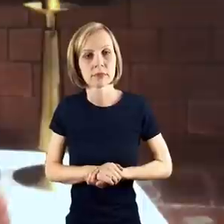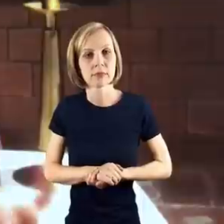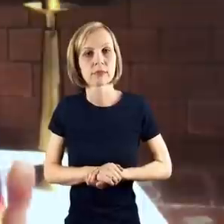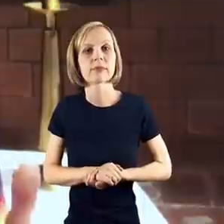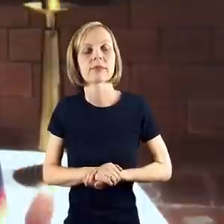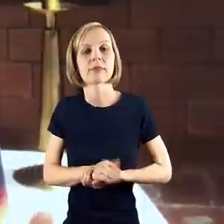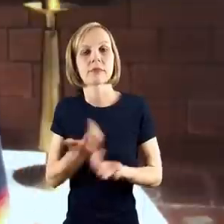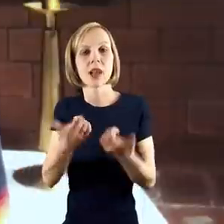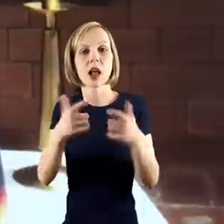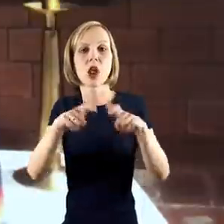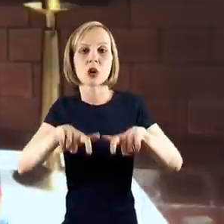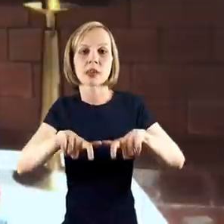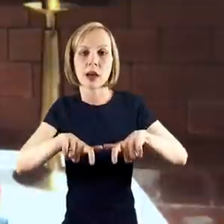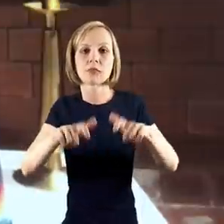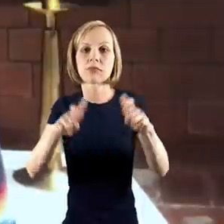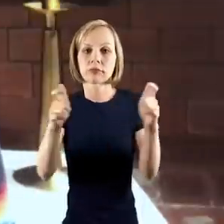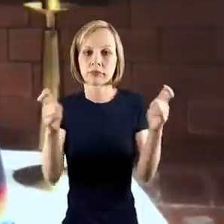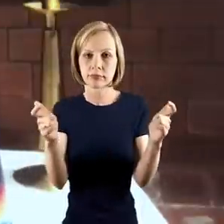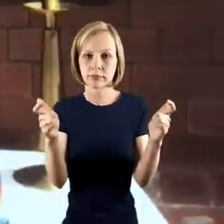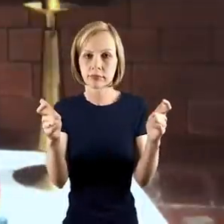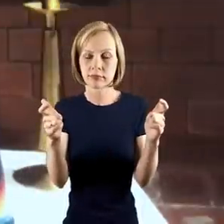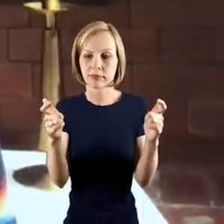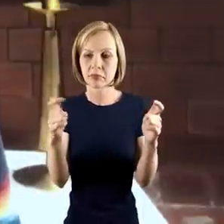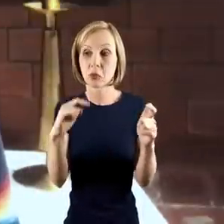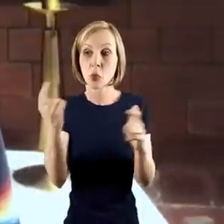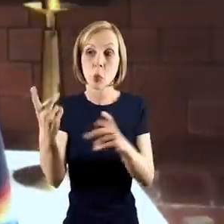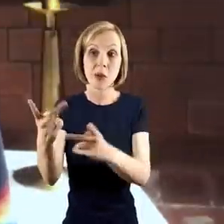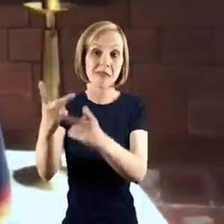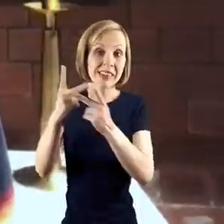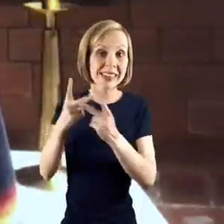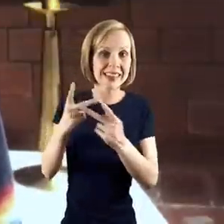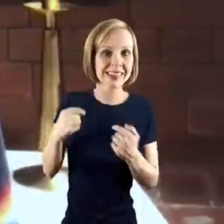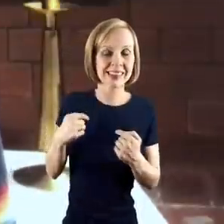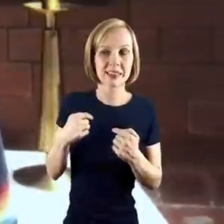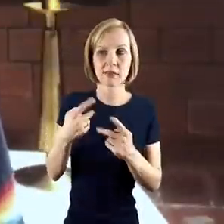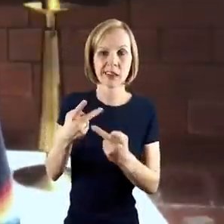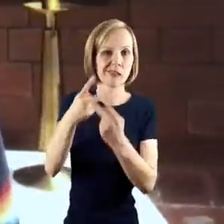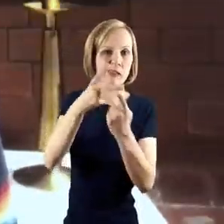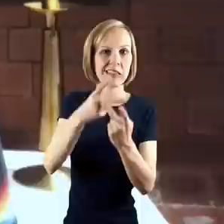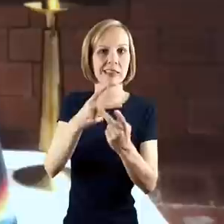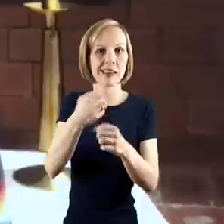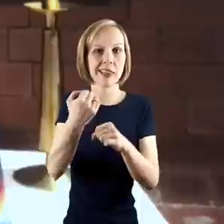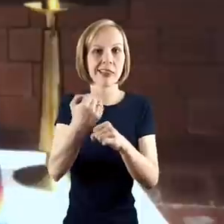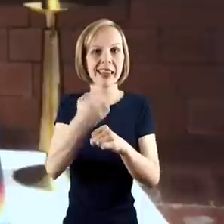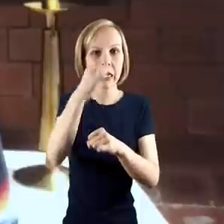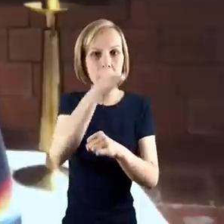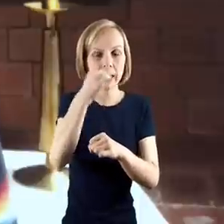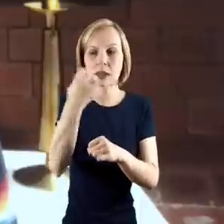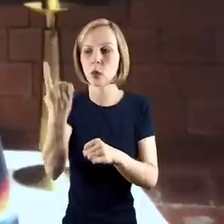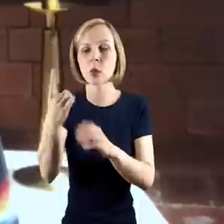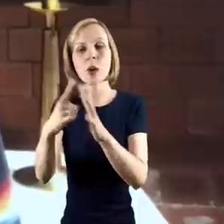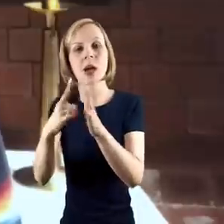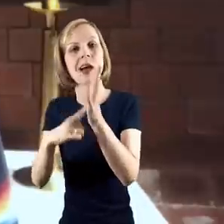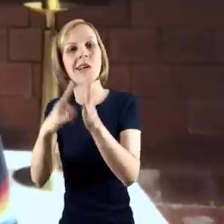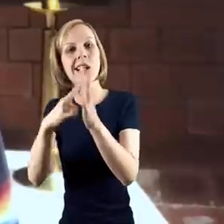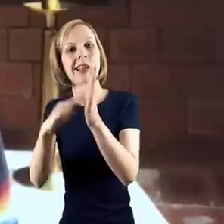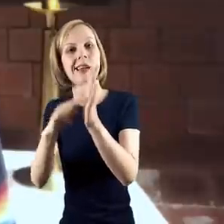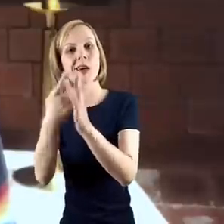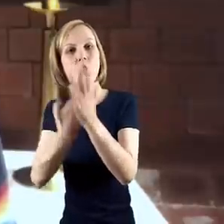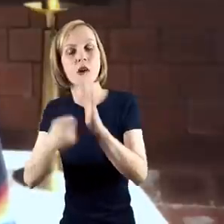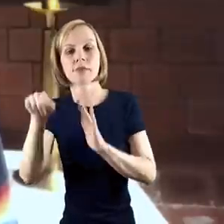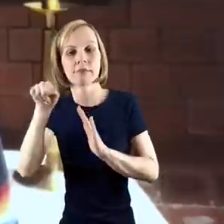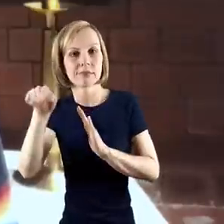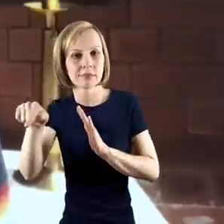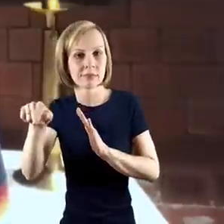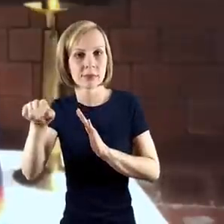As restrictions have lifted, one of the first people to knock at our door and to come round to cuddle one of our guinea pigs was Eleanor. Eleanor